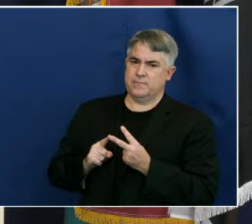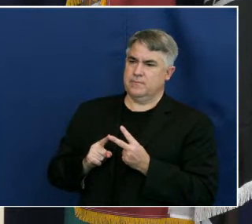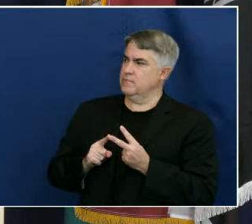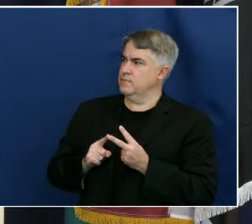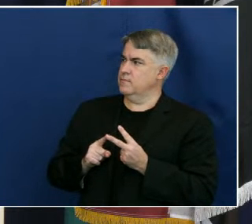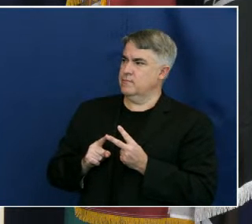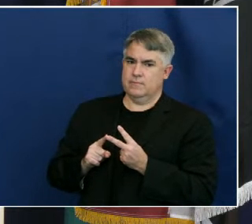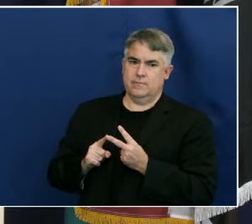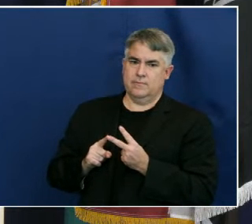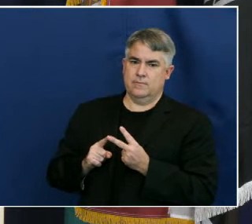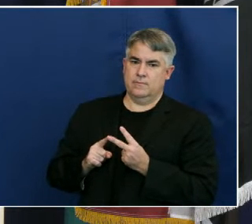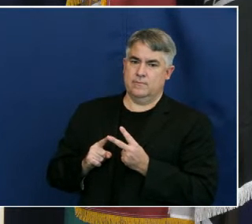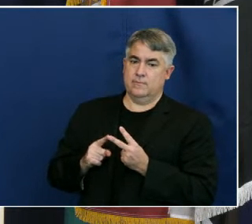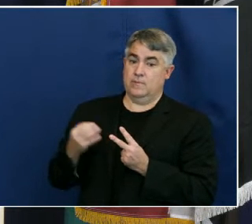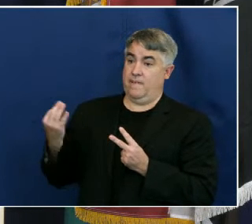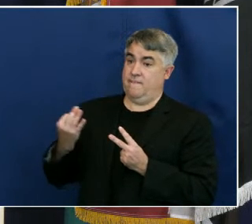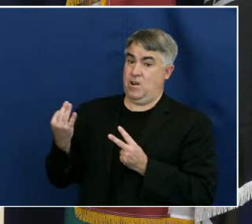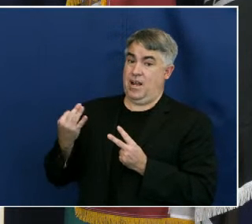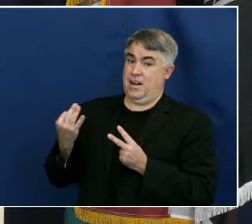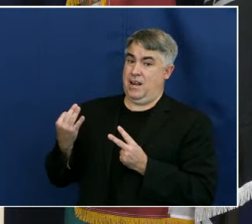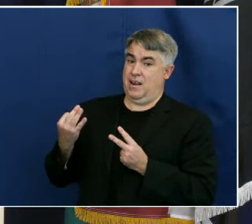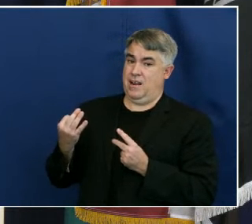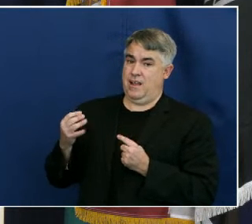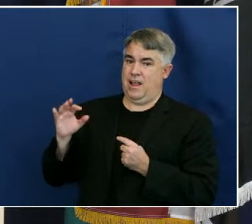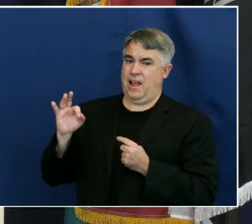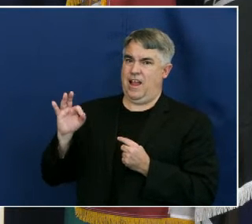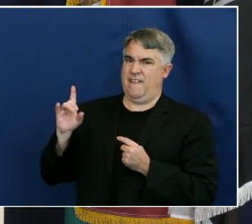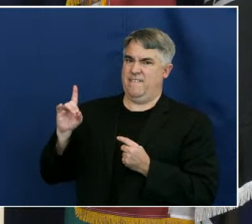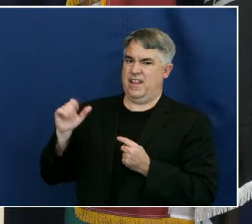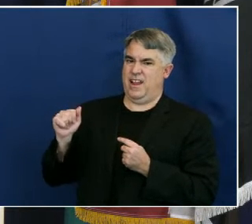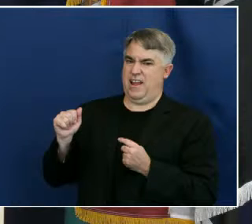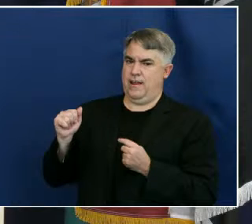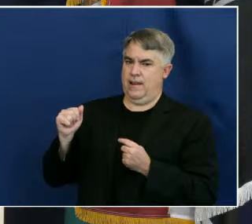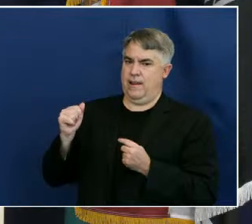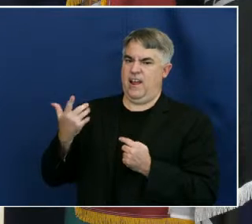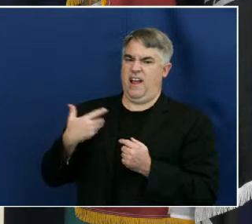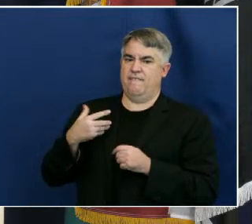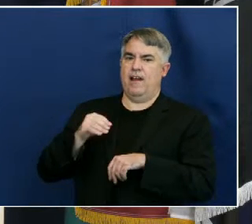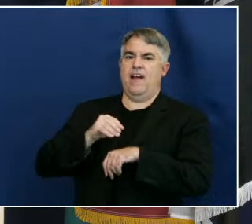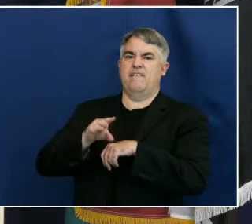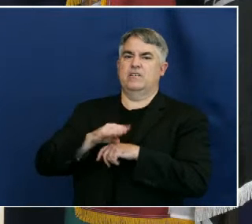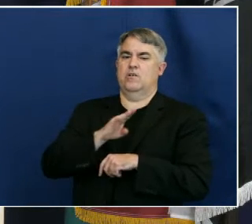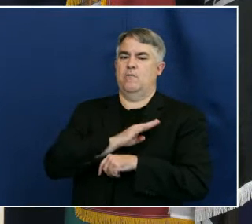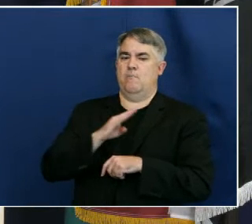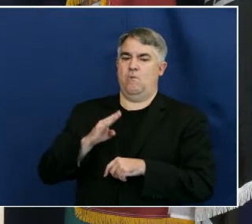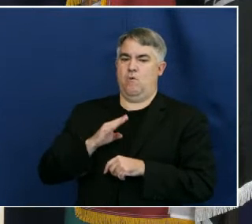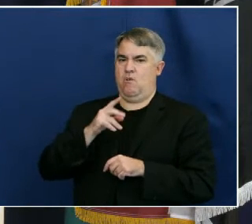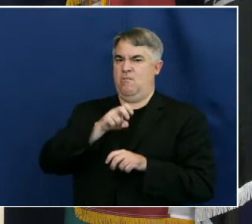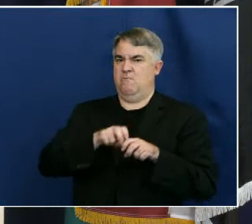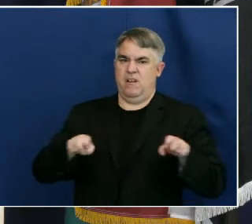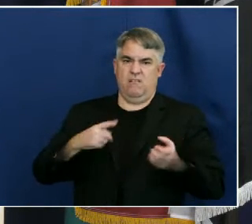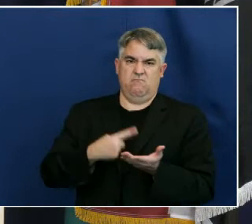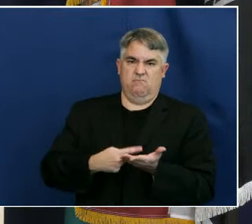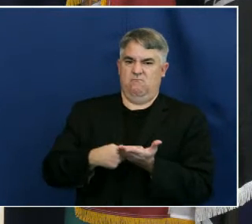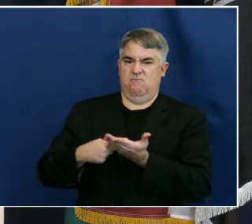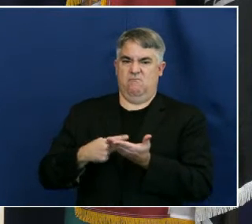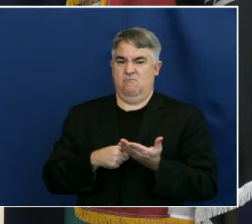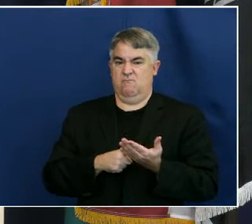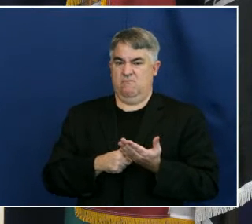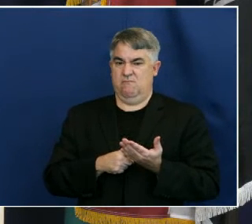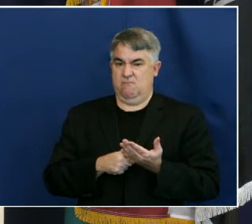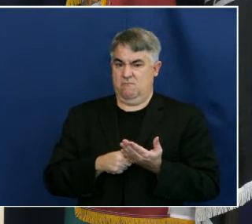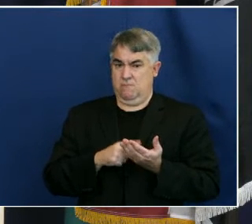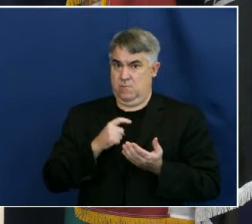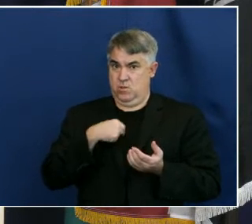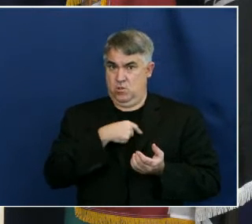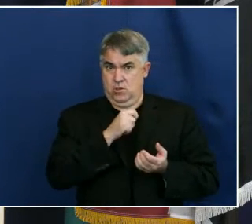the FDA is going to have an advisory panel vote on recommending whether or not the agency give an emergency authorization for Johnson &